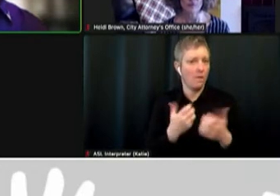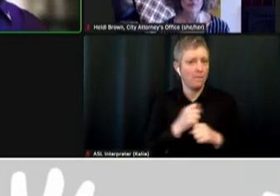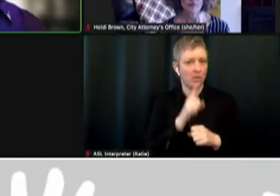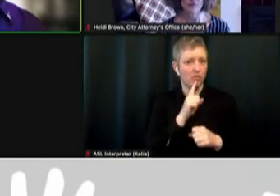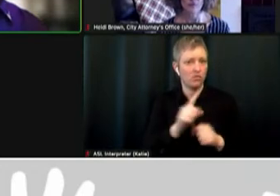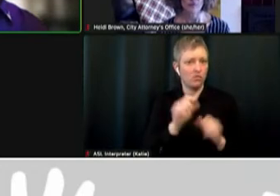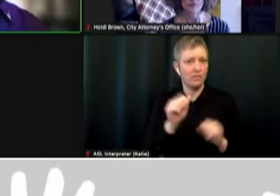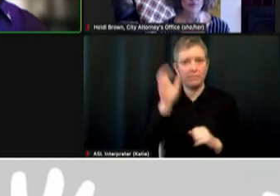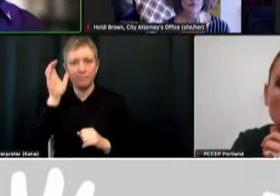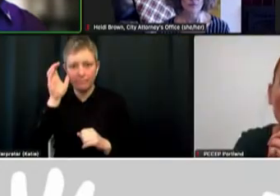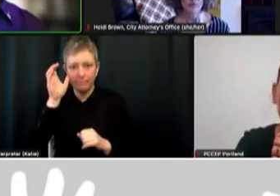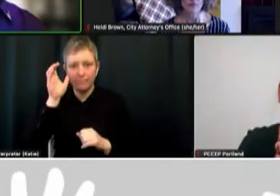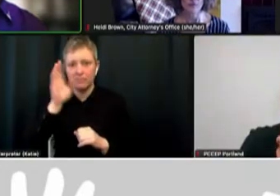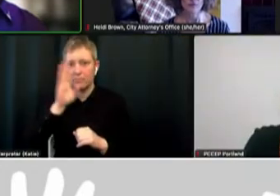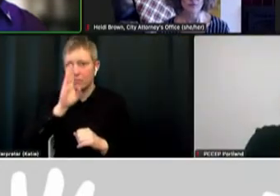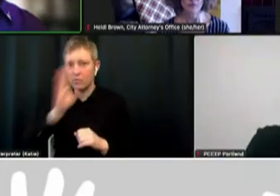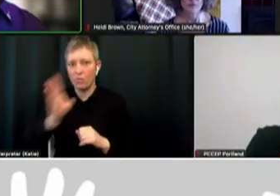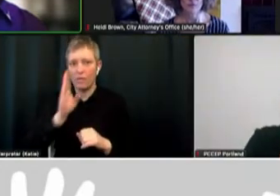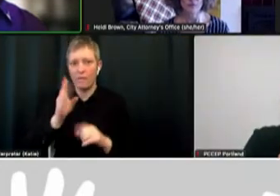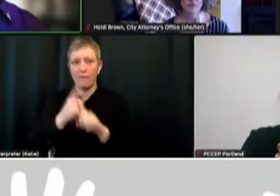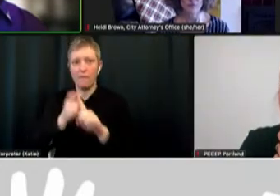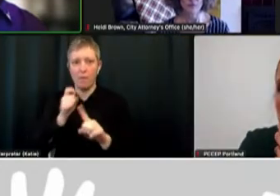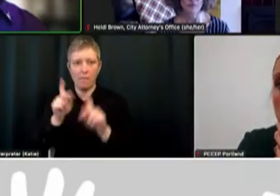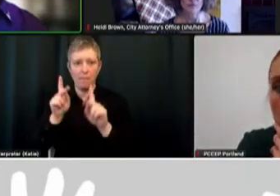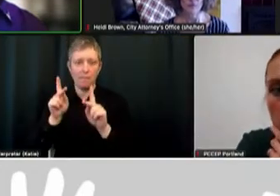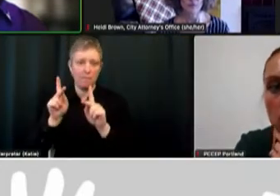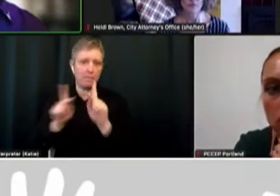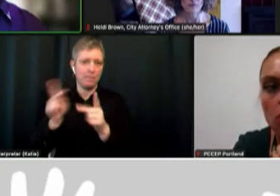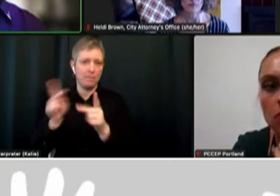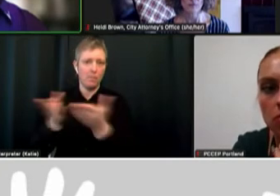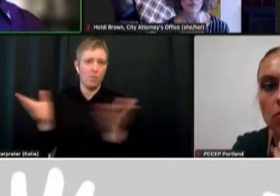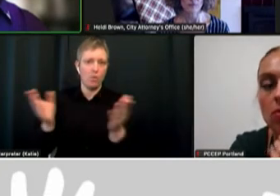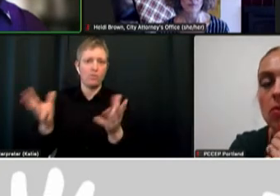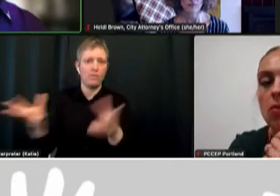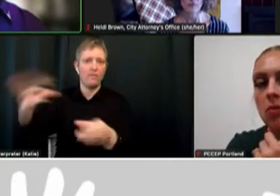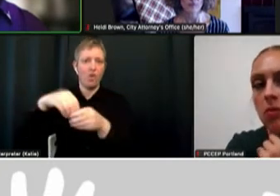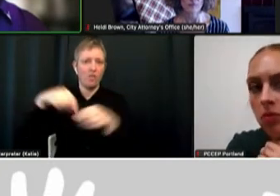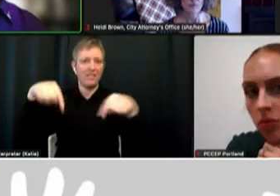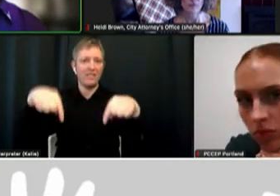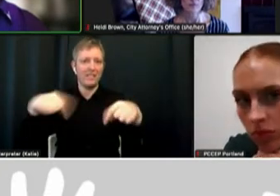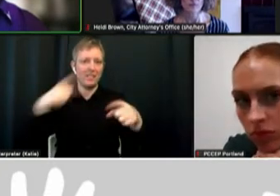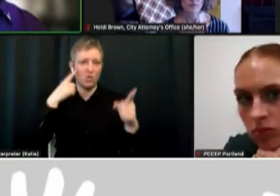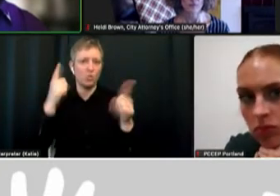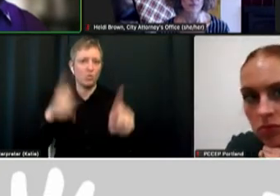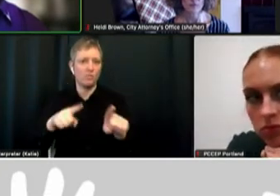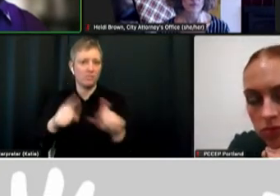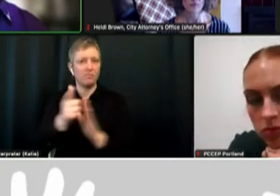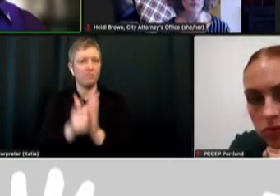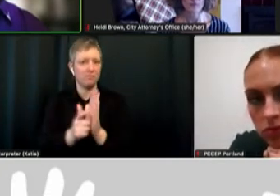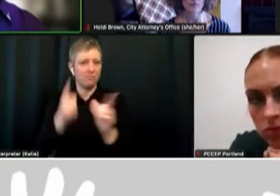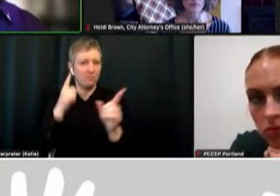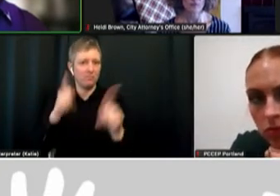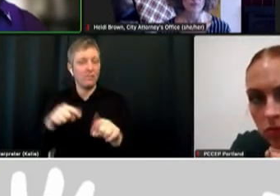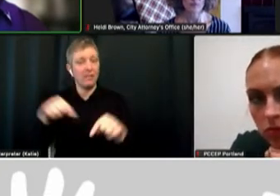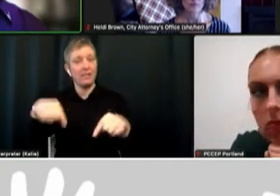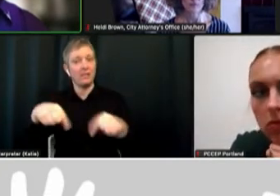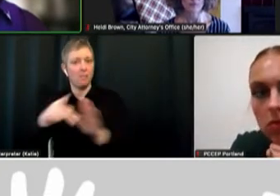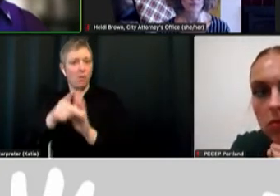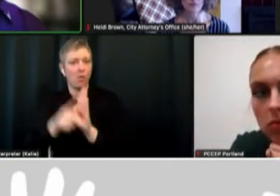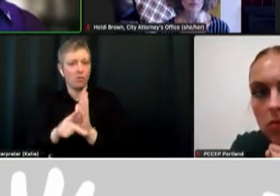working in this settlement agreement and in this policy of